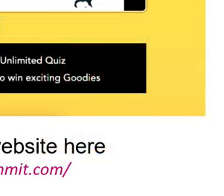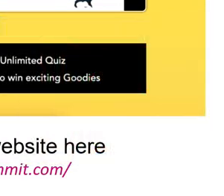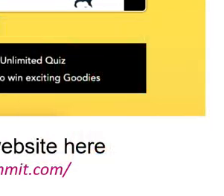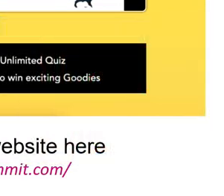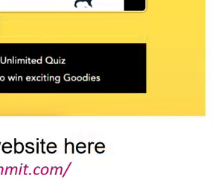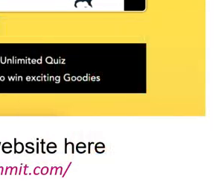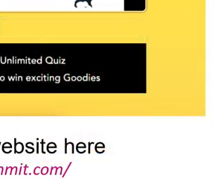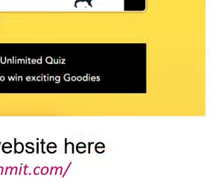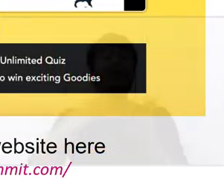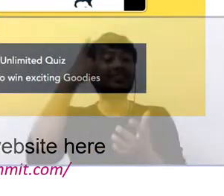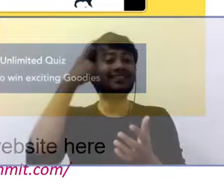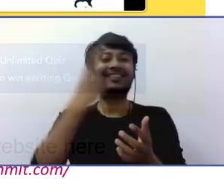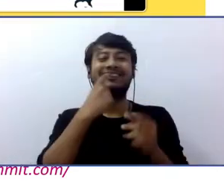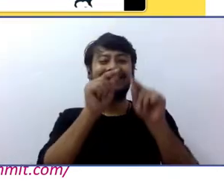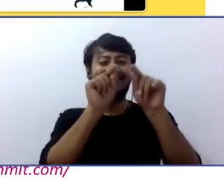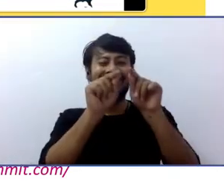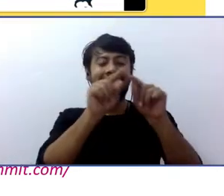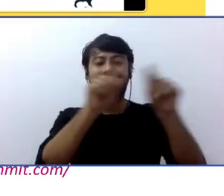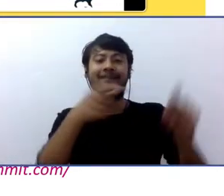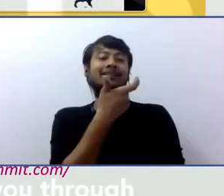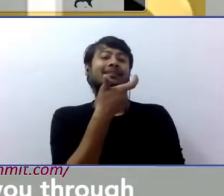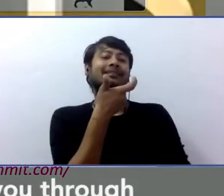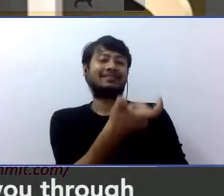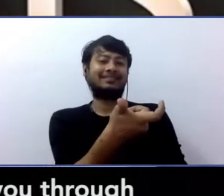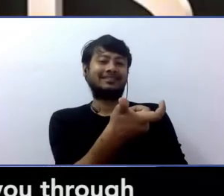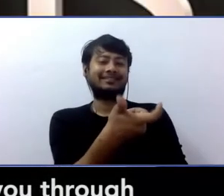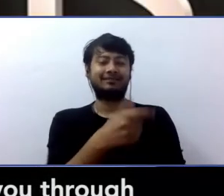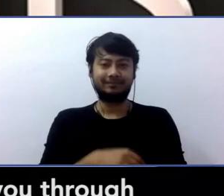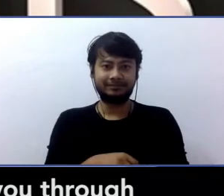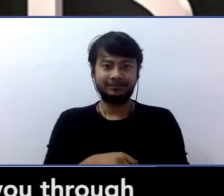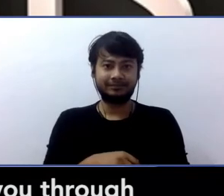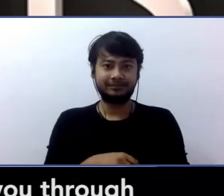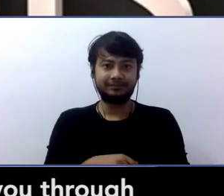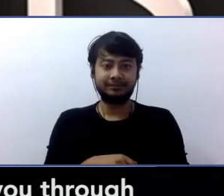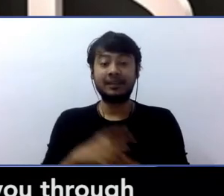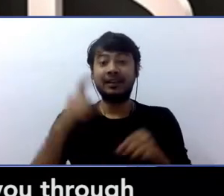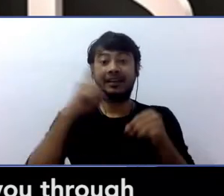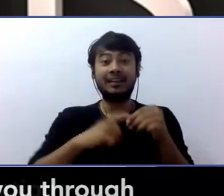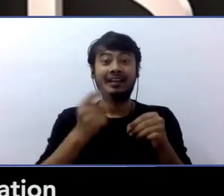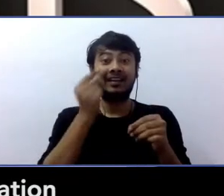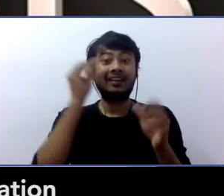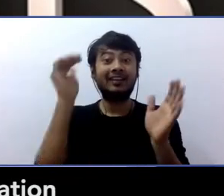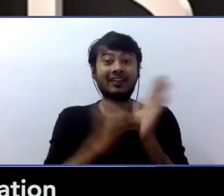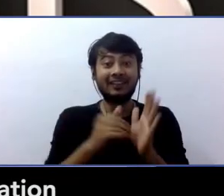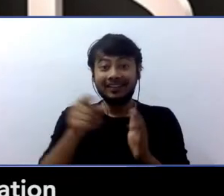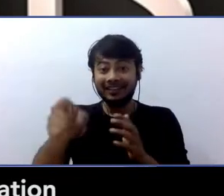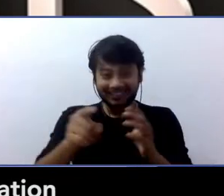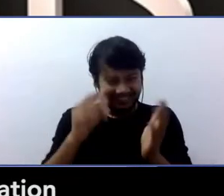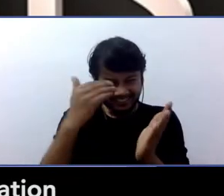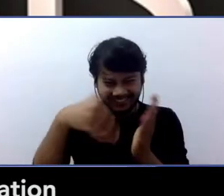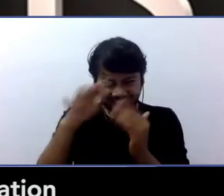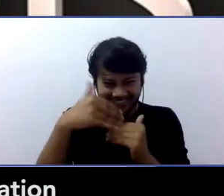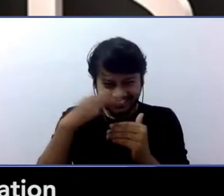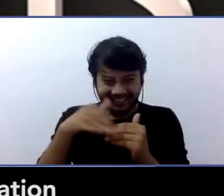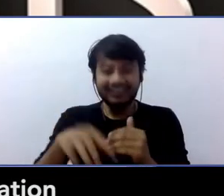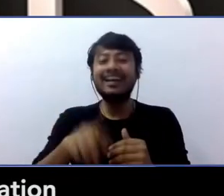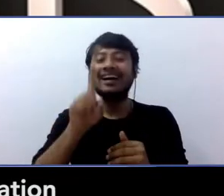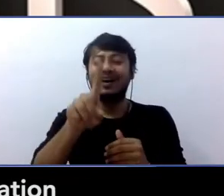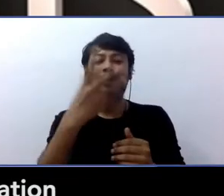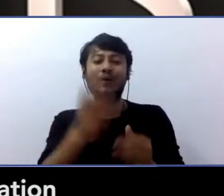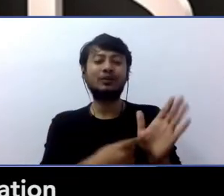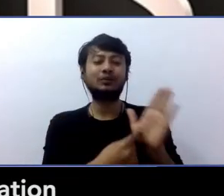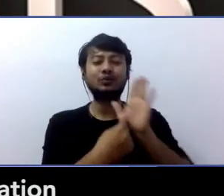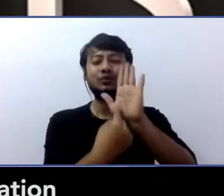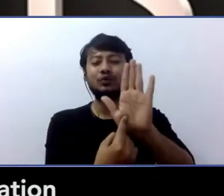mojo. And while you're acing the quiz, we want to take you through a special initiative that